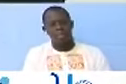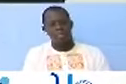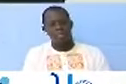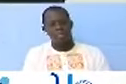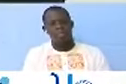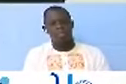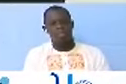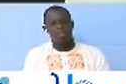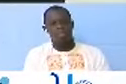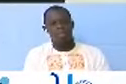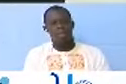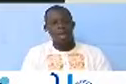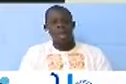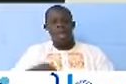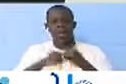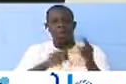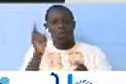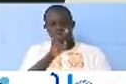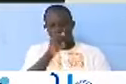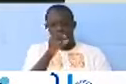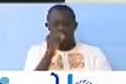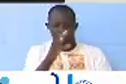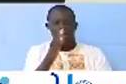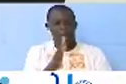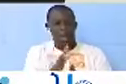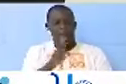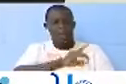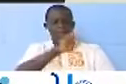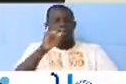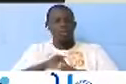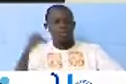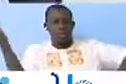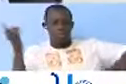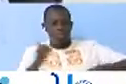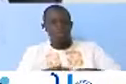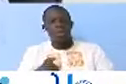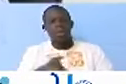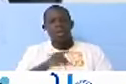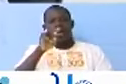saying that he was beaten at Maltu. Yes, at Maltu.